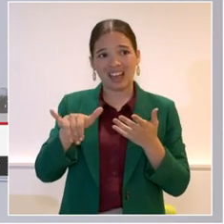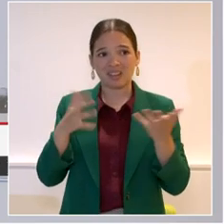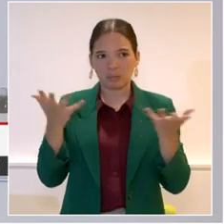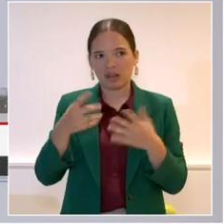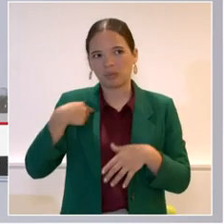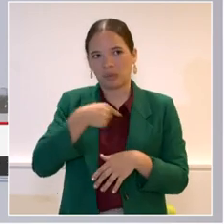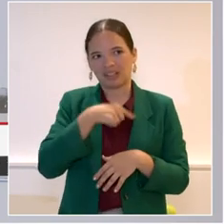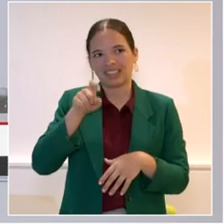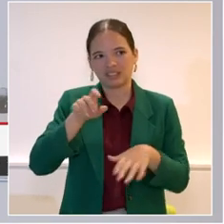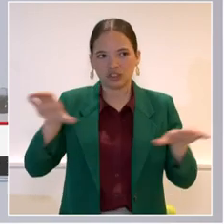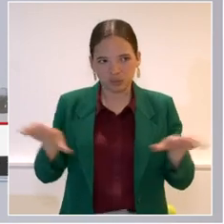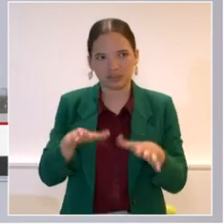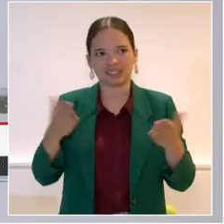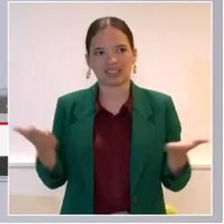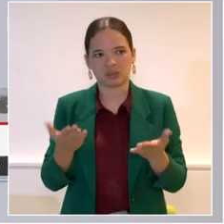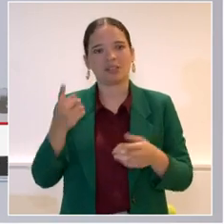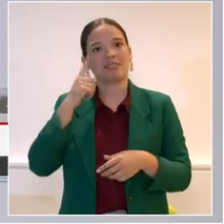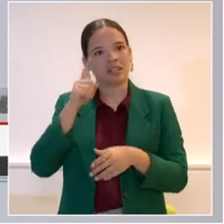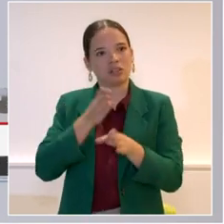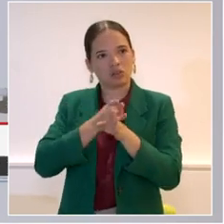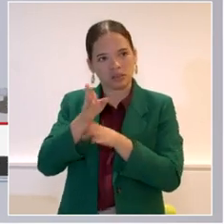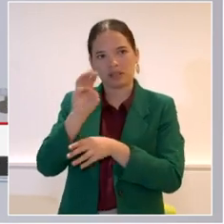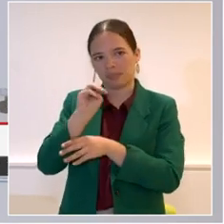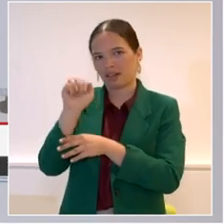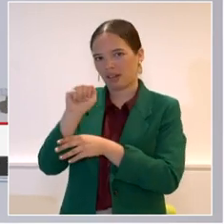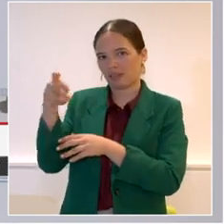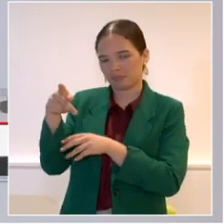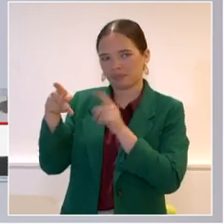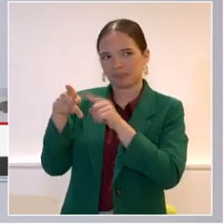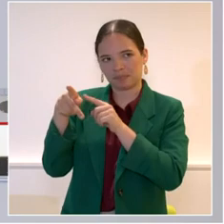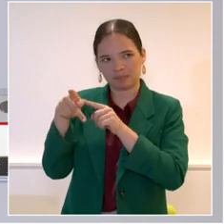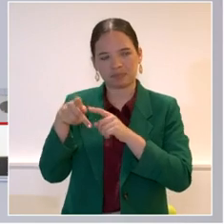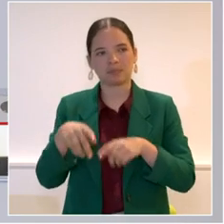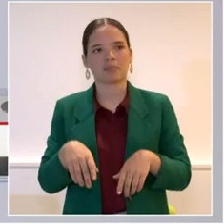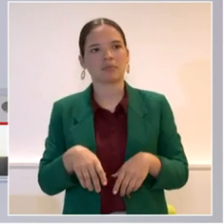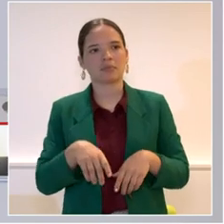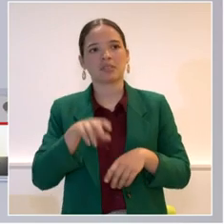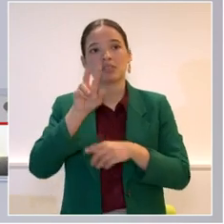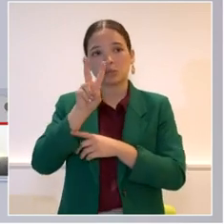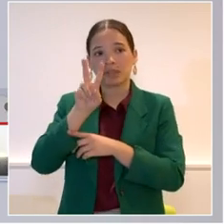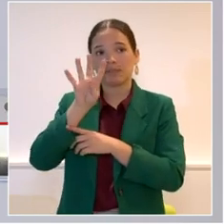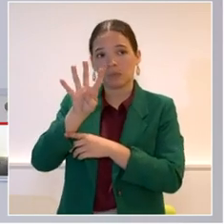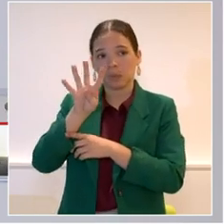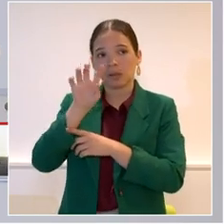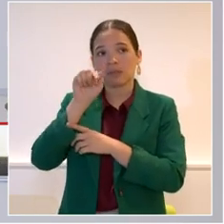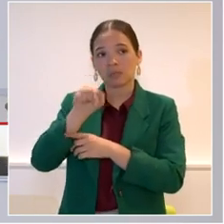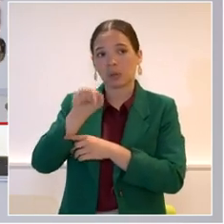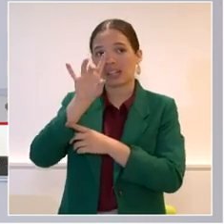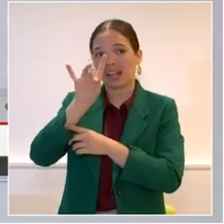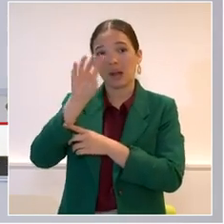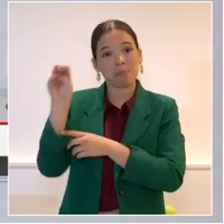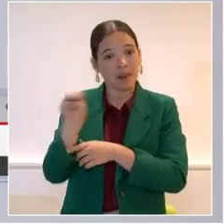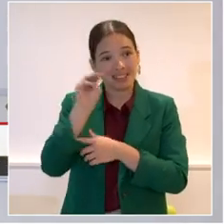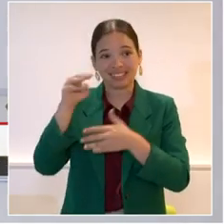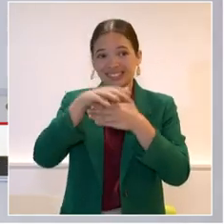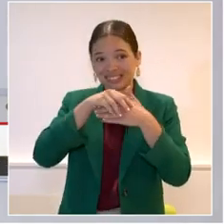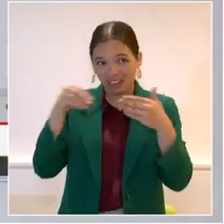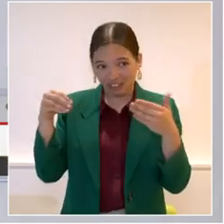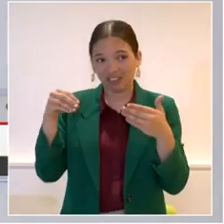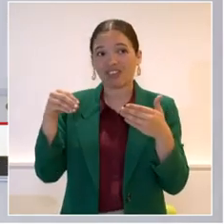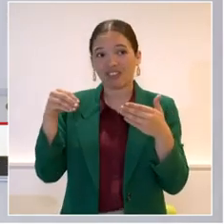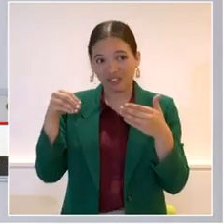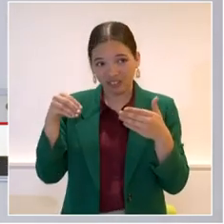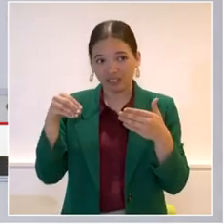Map program. So this $24.8 million program that we're now growing to, this investment, is